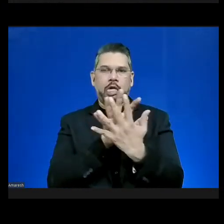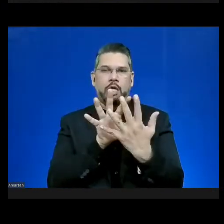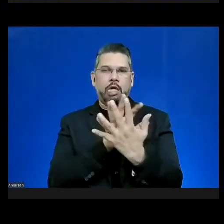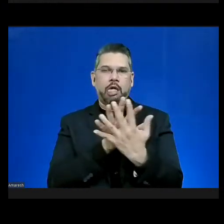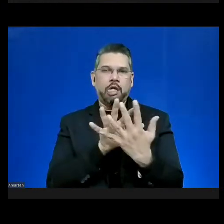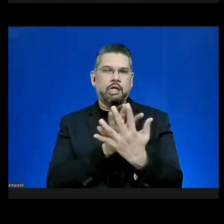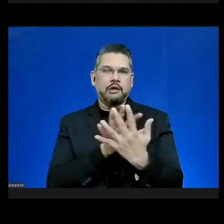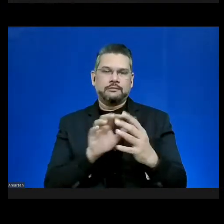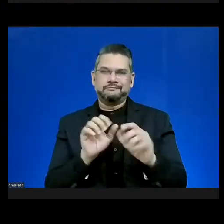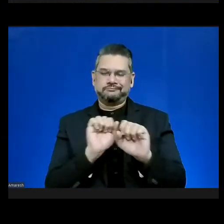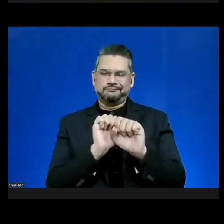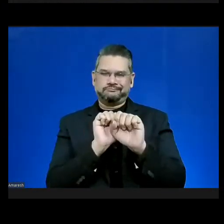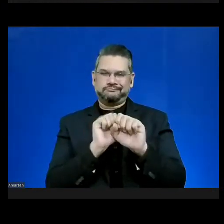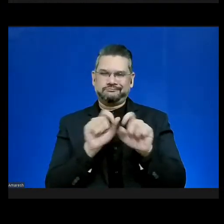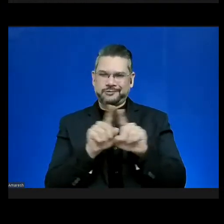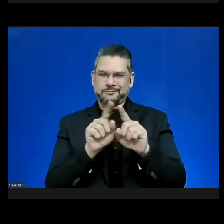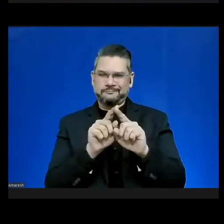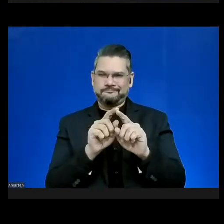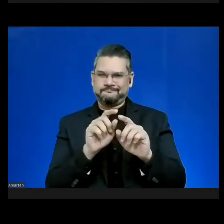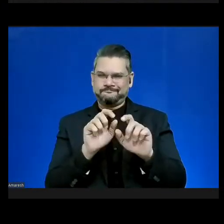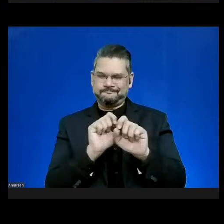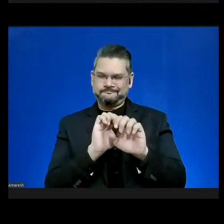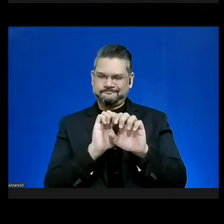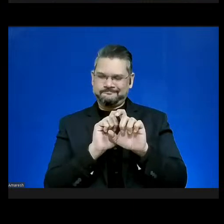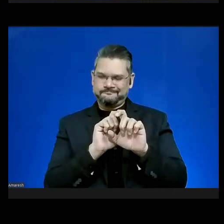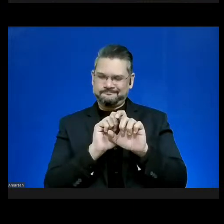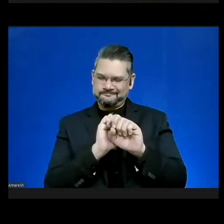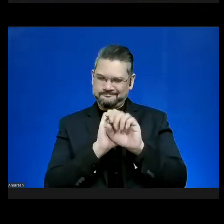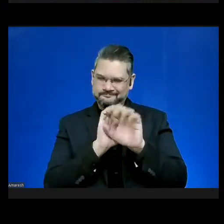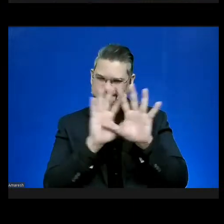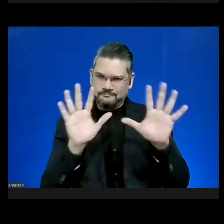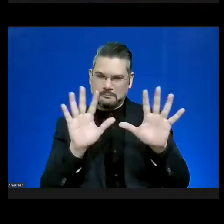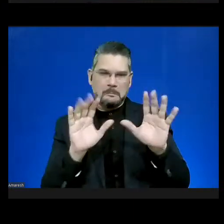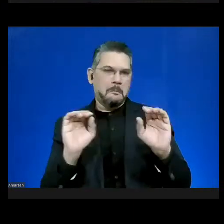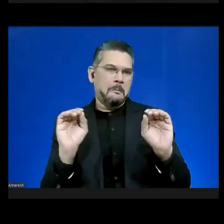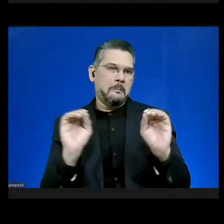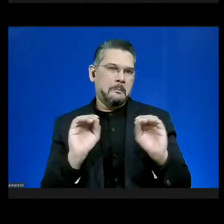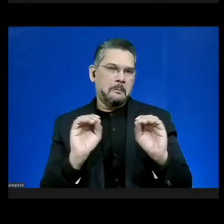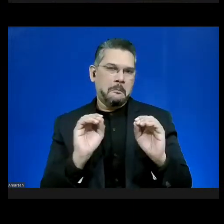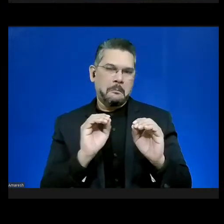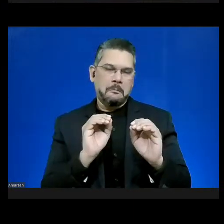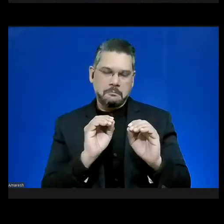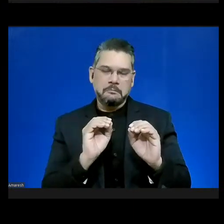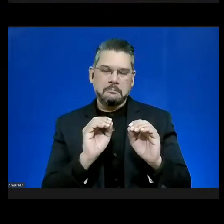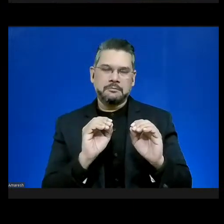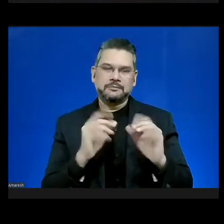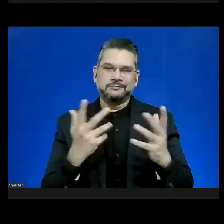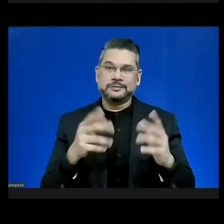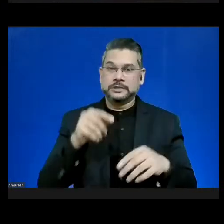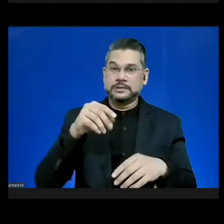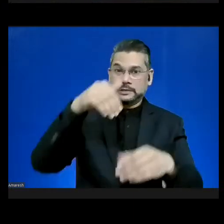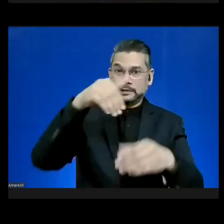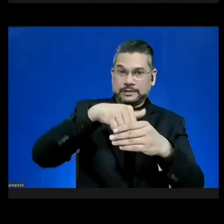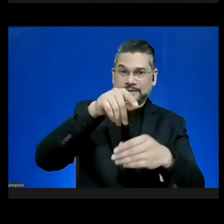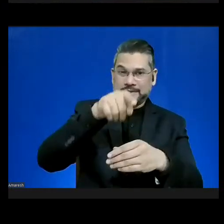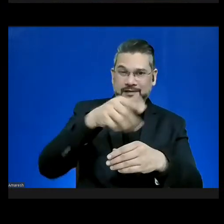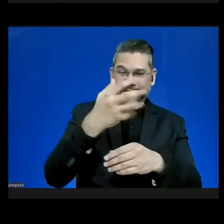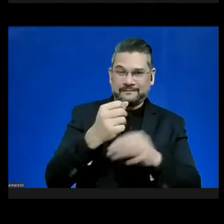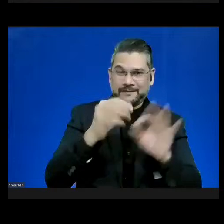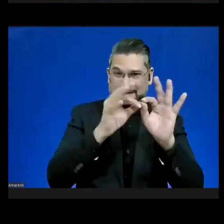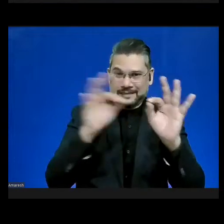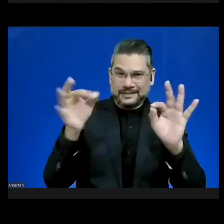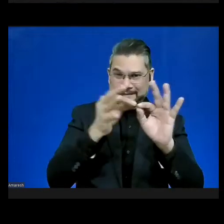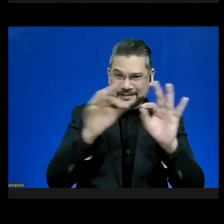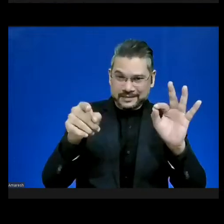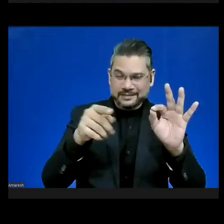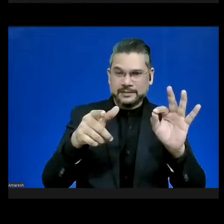is something that the resize of the content or the text should be there as an embedded part, which does not affect the